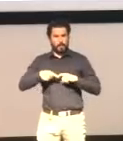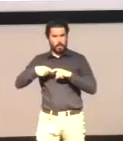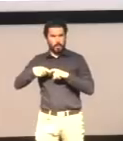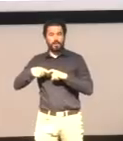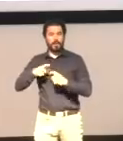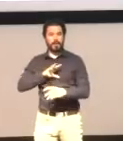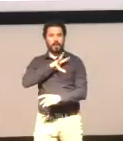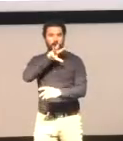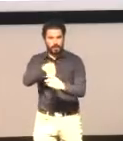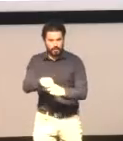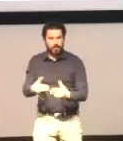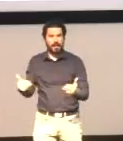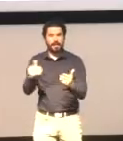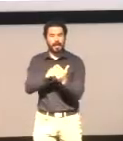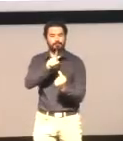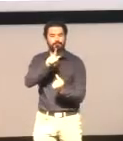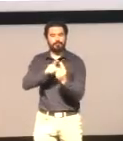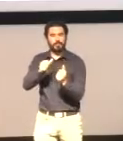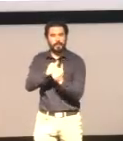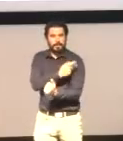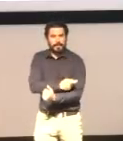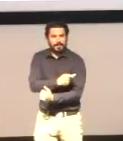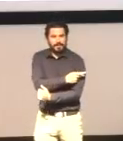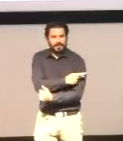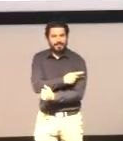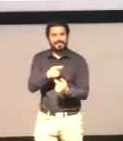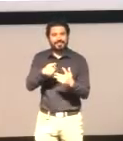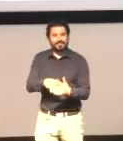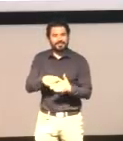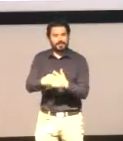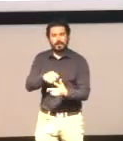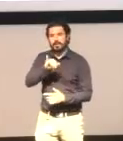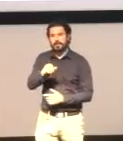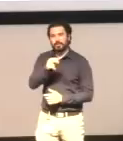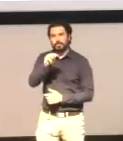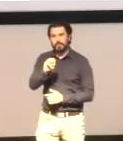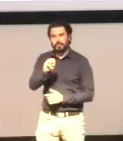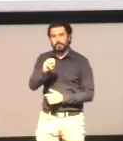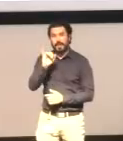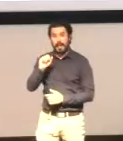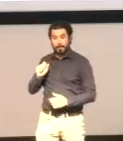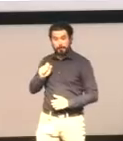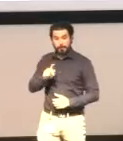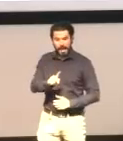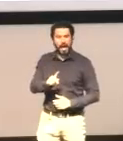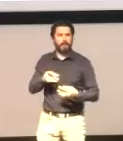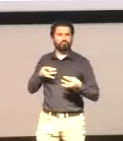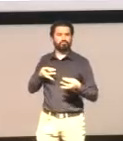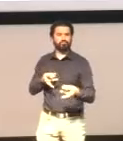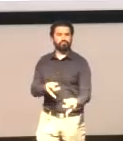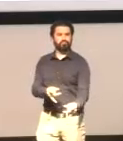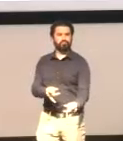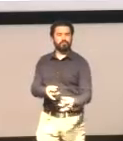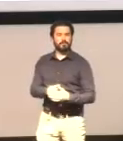patient-facing activities and did so at the beginning of June. This transition has gone really well, thanks to all of